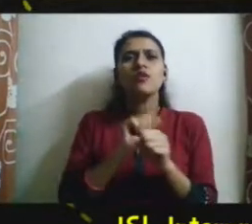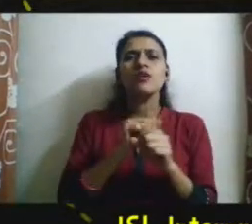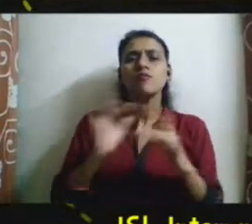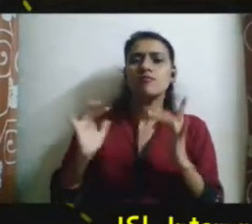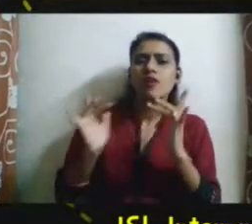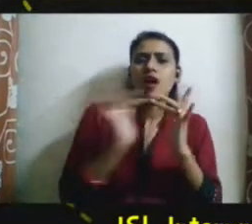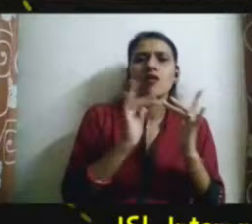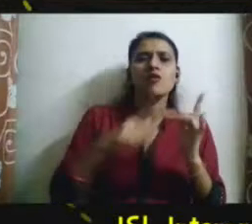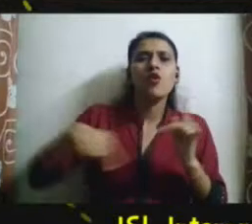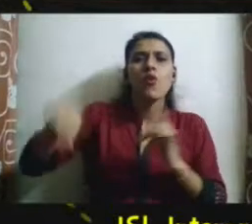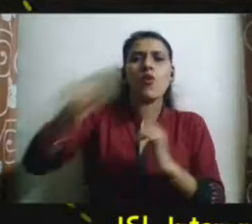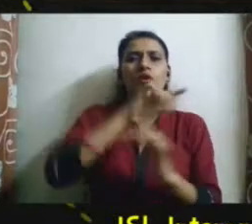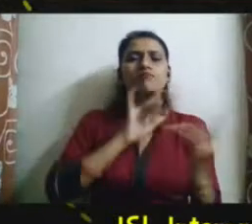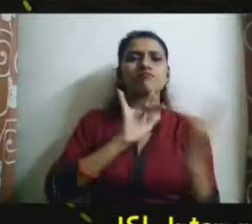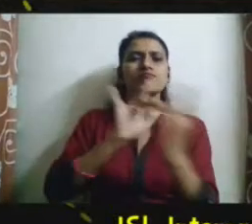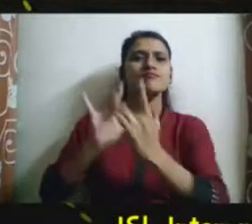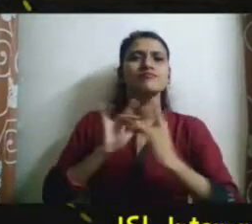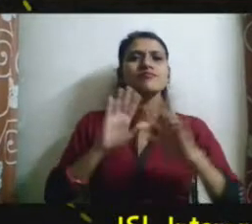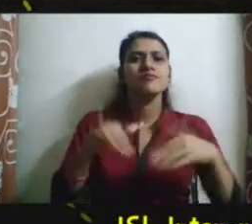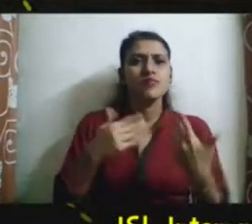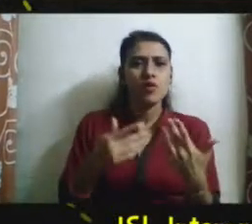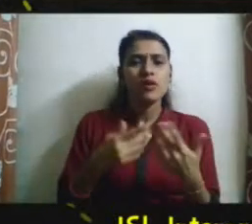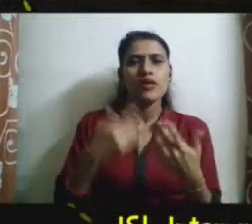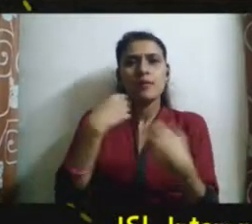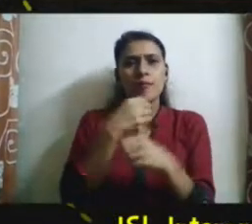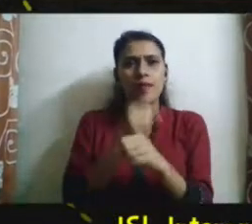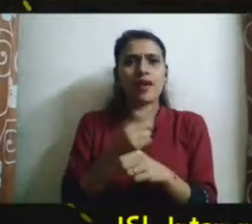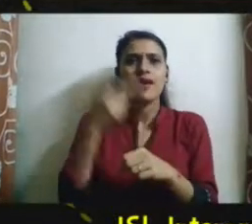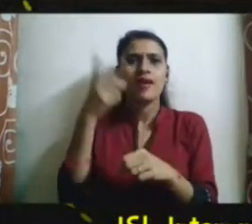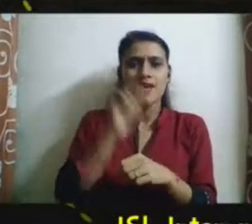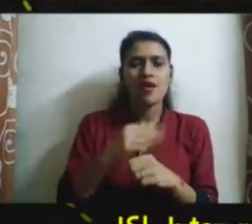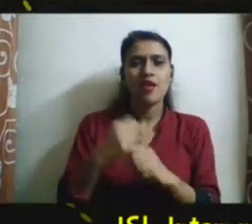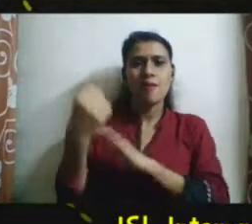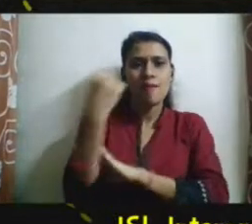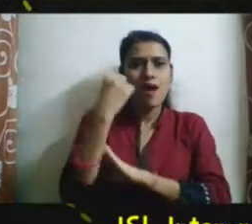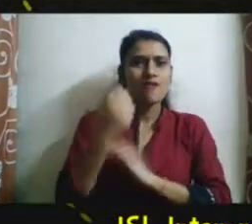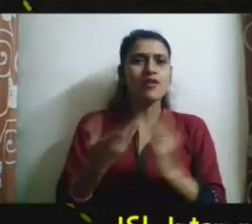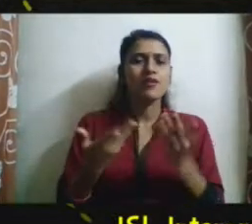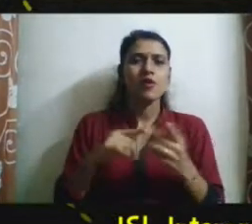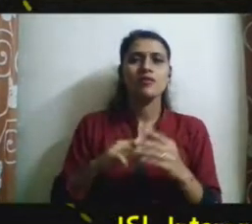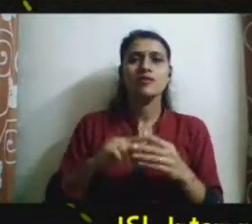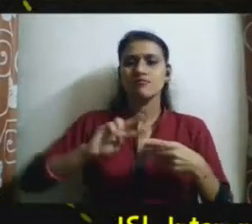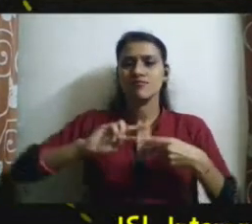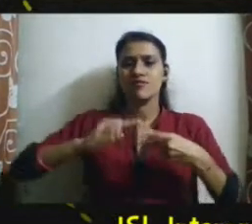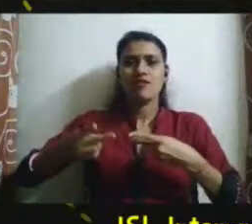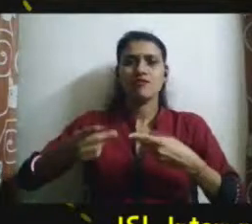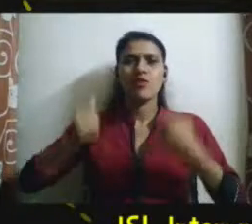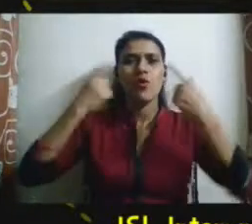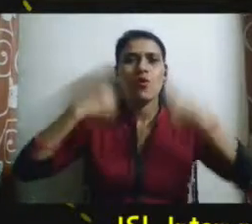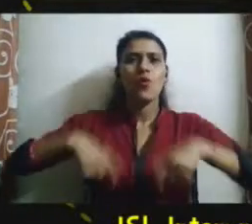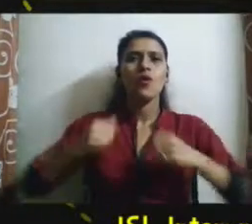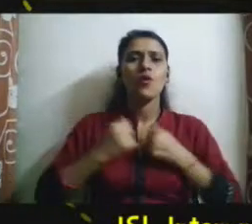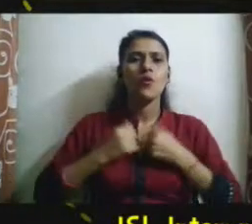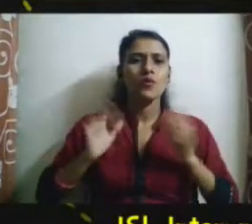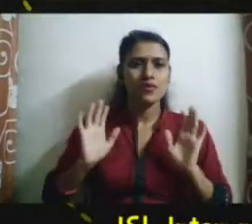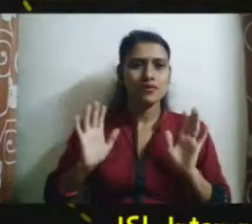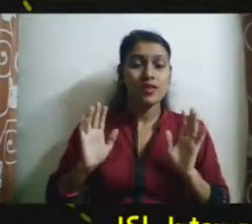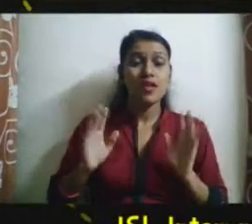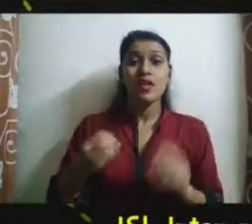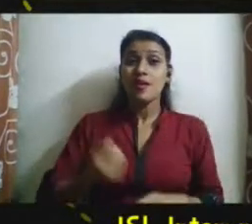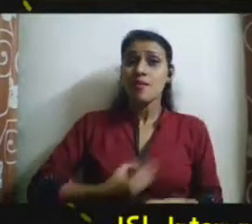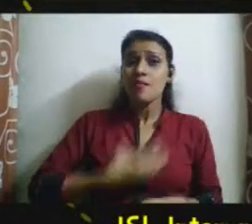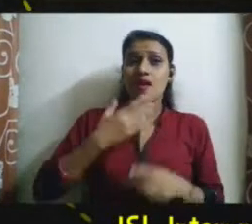connect with each other, how we are willing to reshape power, how we are willing to transform ourselves. And that pleasure is really